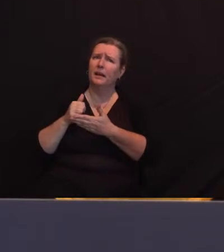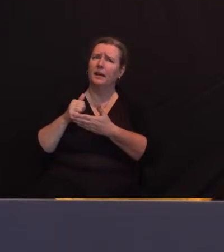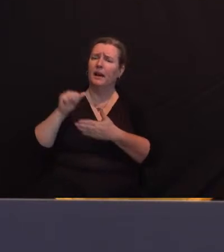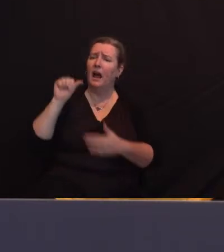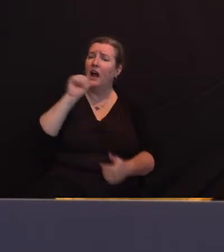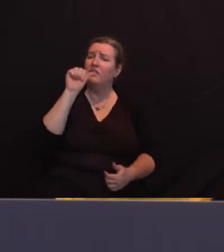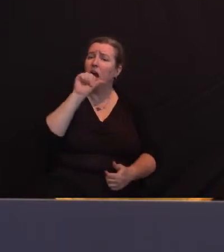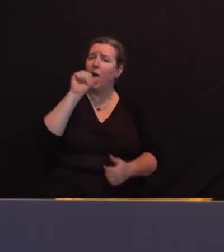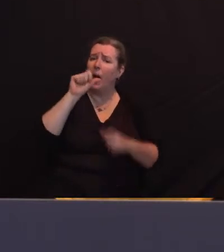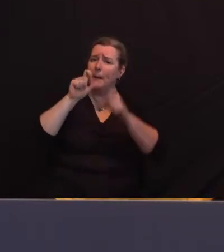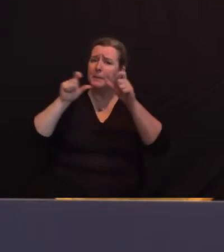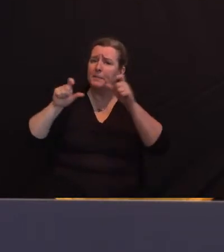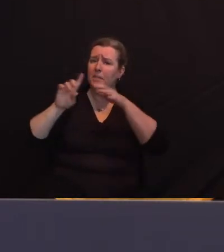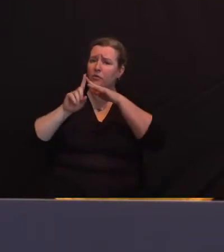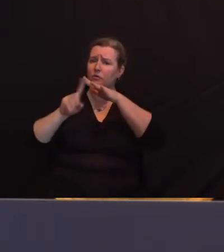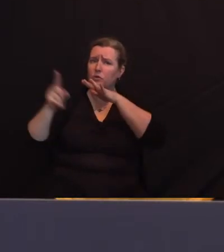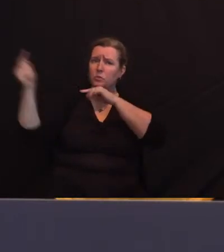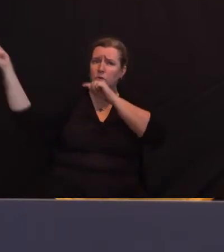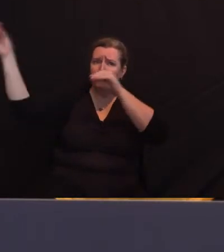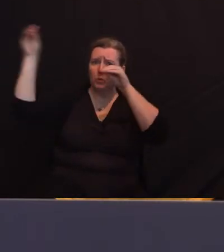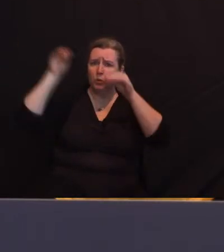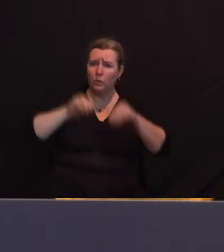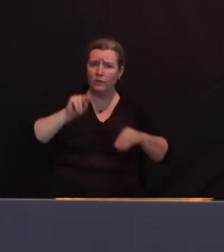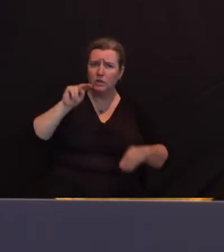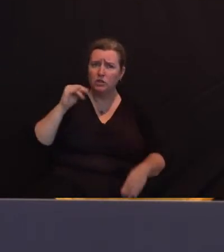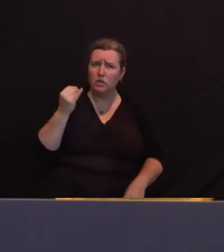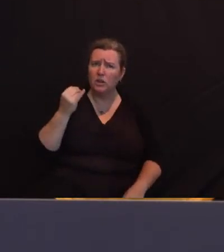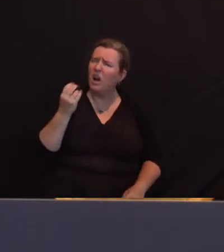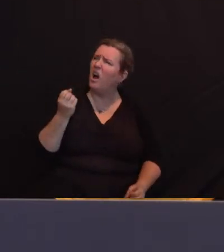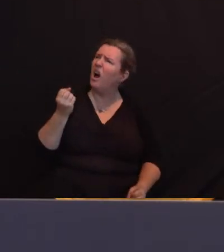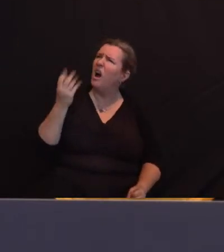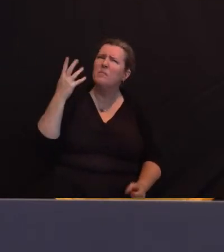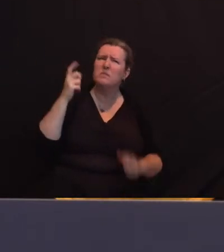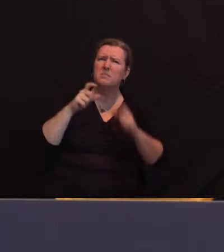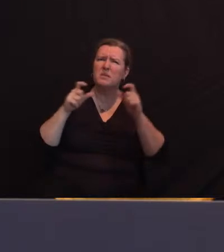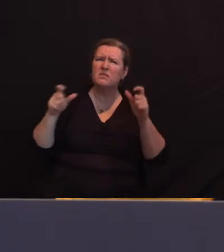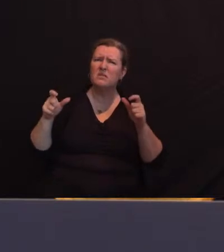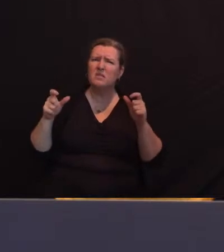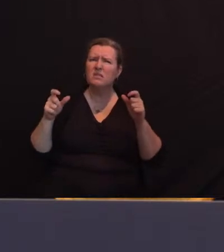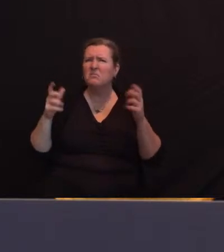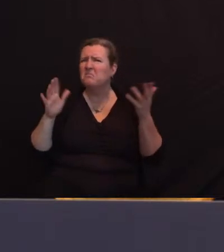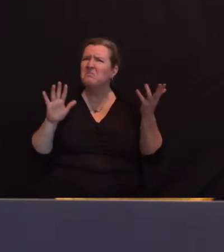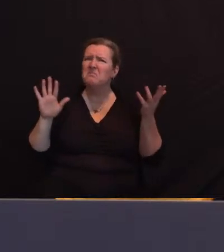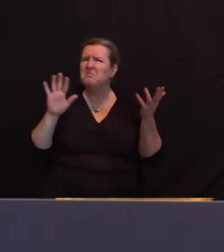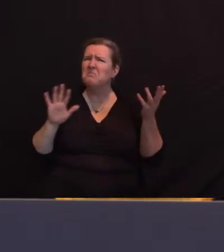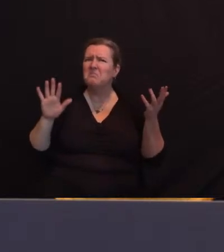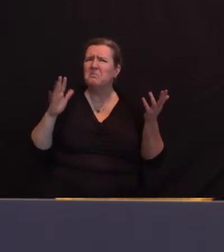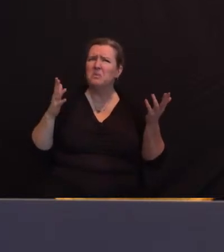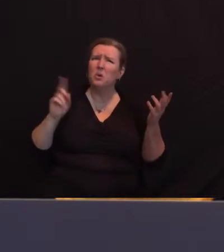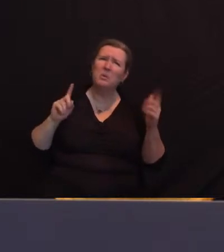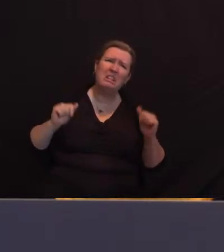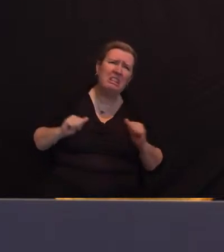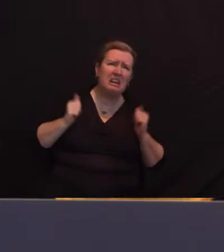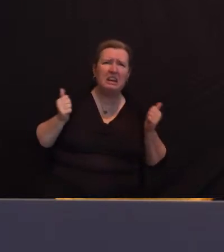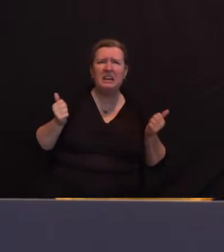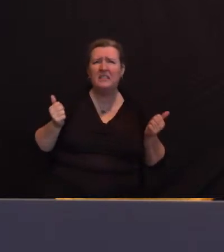just curious if you can say at all yet how many New Jersey will be getting, and when, where will they live, and for how